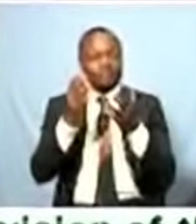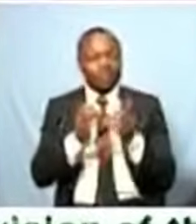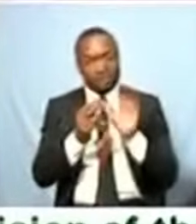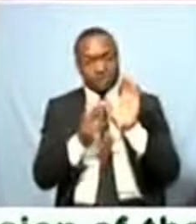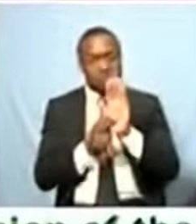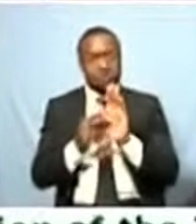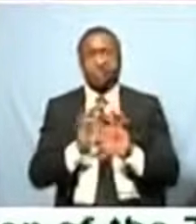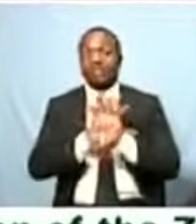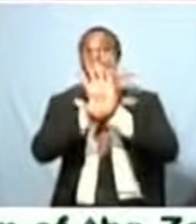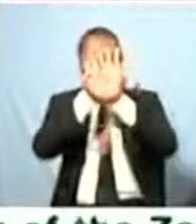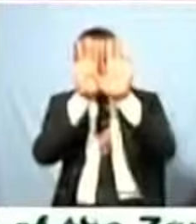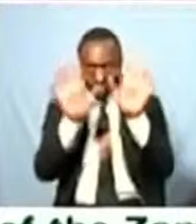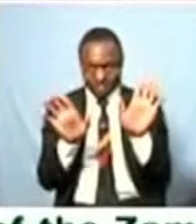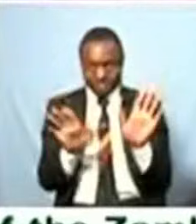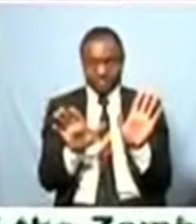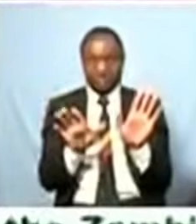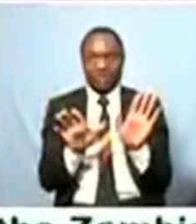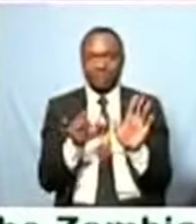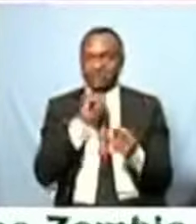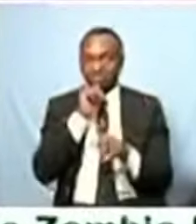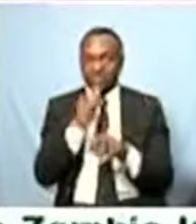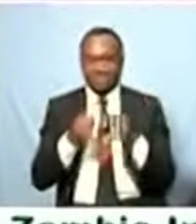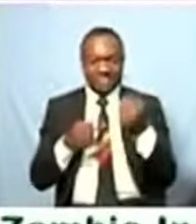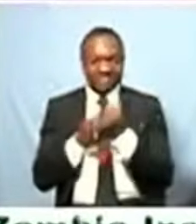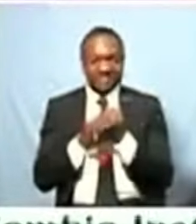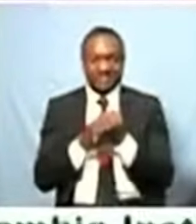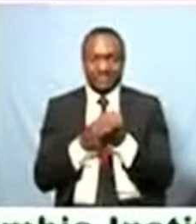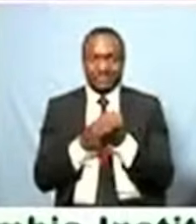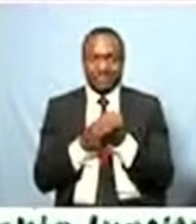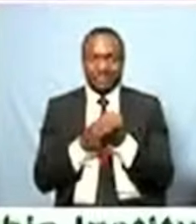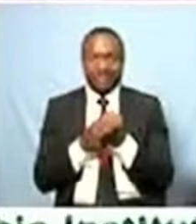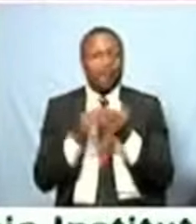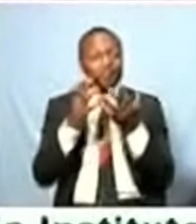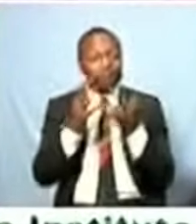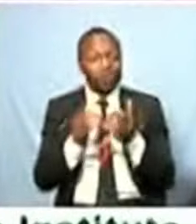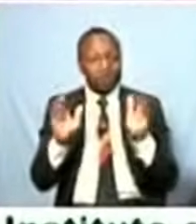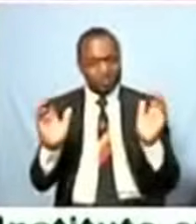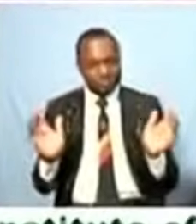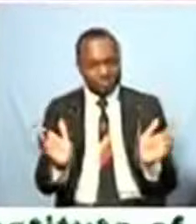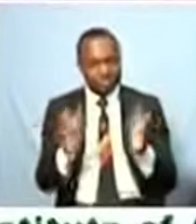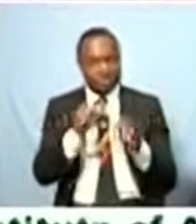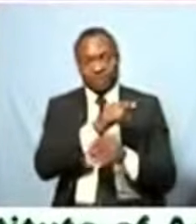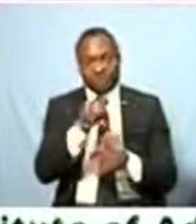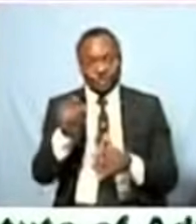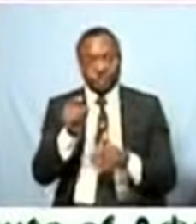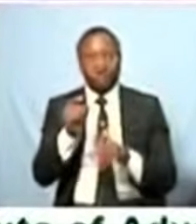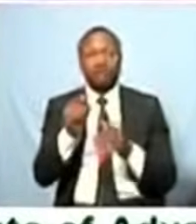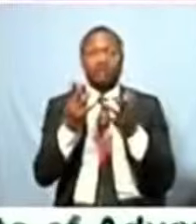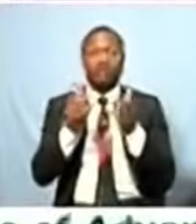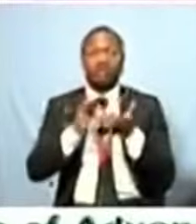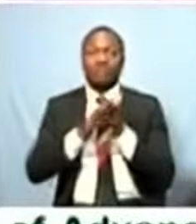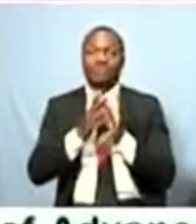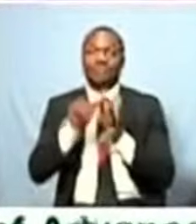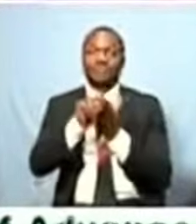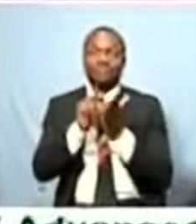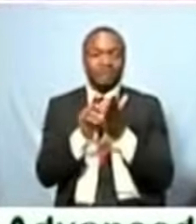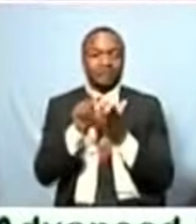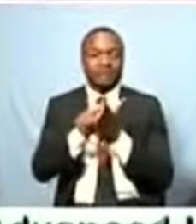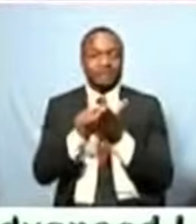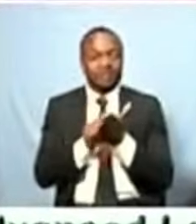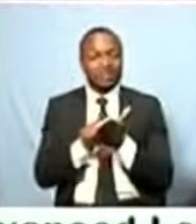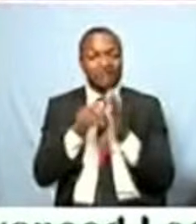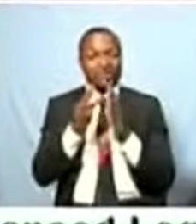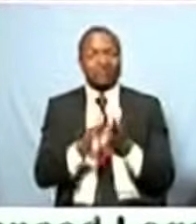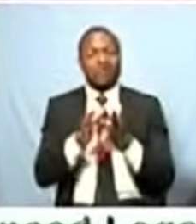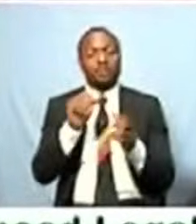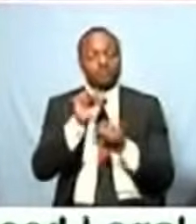very clearly, Madam Speaker, that we do not support, and we want to encourage those who are aspiring to be lawyers to work extremely